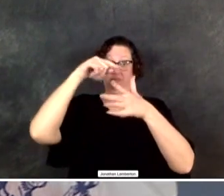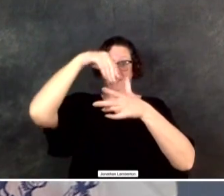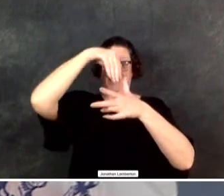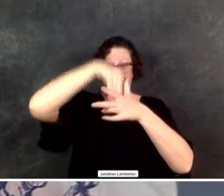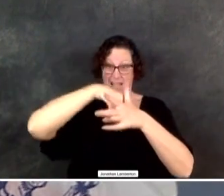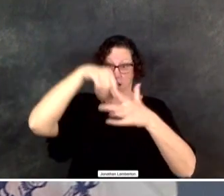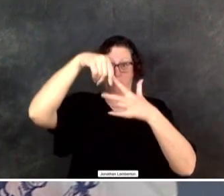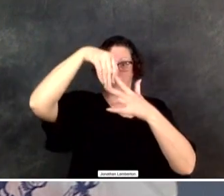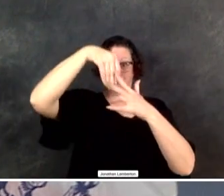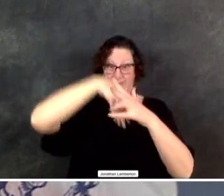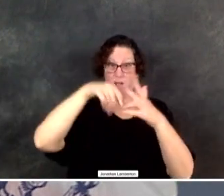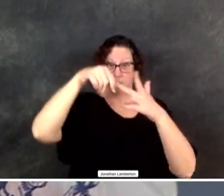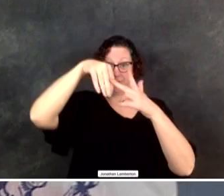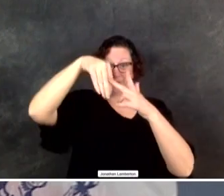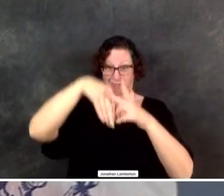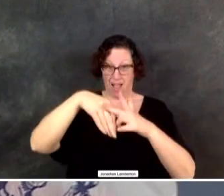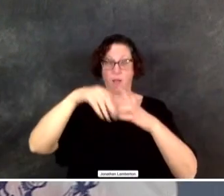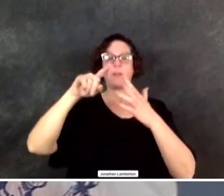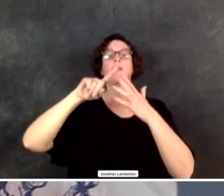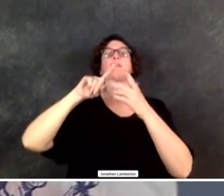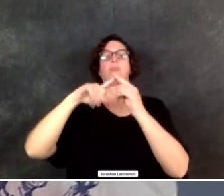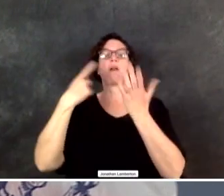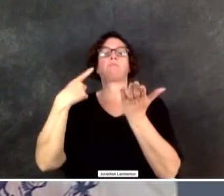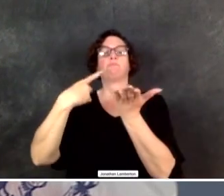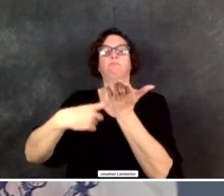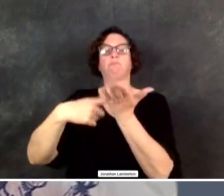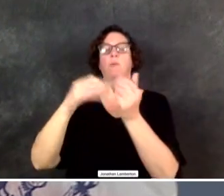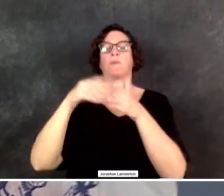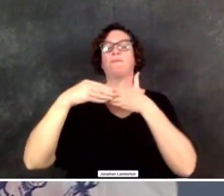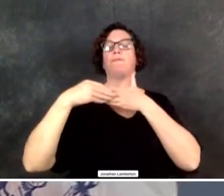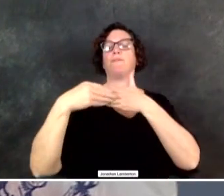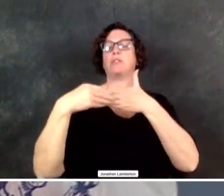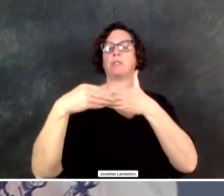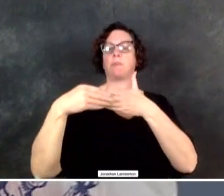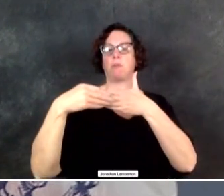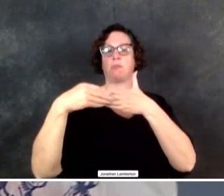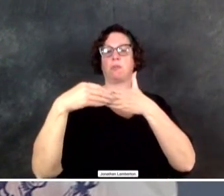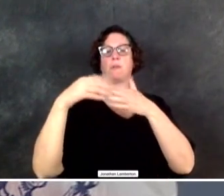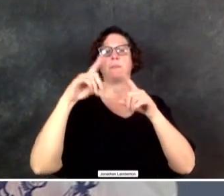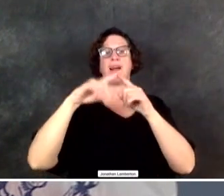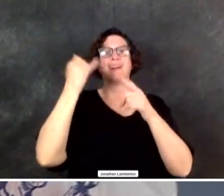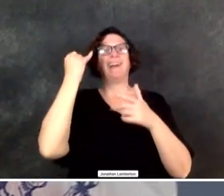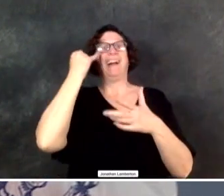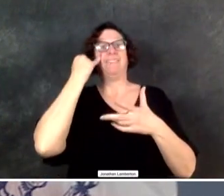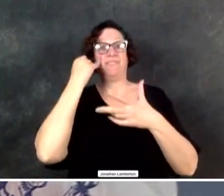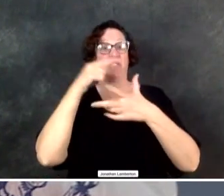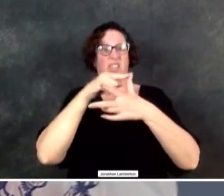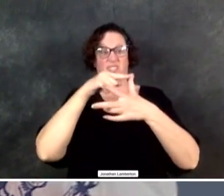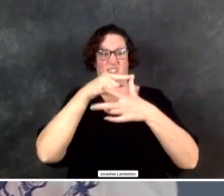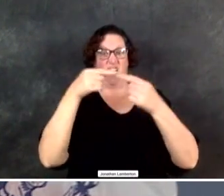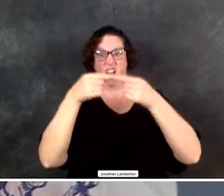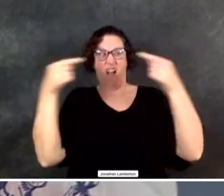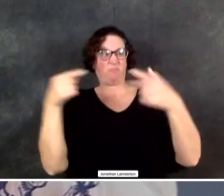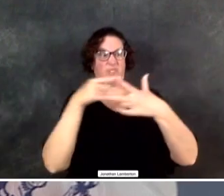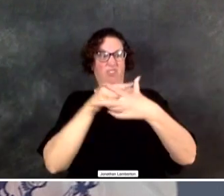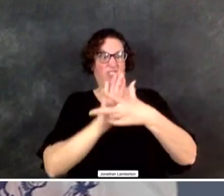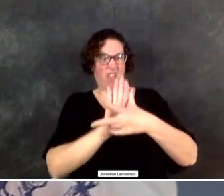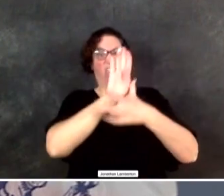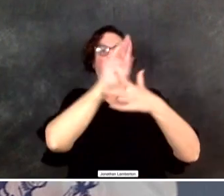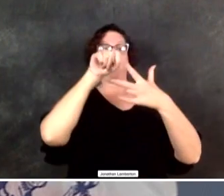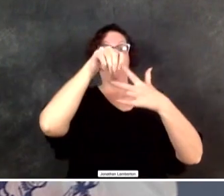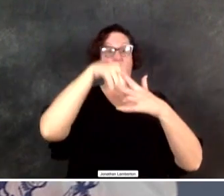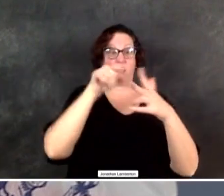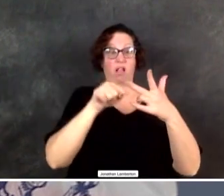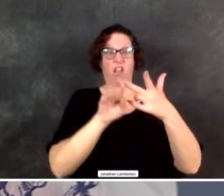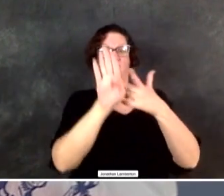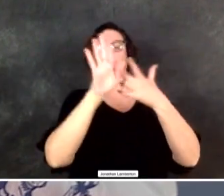wrong direction. Then we're going to talk about the things that might mean tightening up. And I think that means for everyone, do what you're doing. Do not take the foot off the